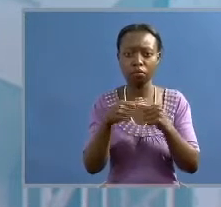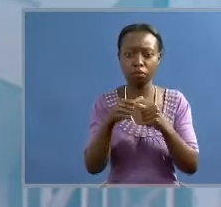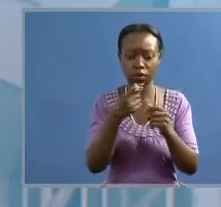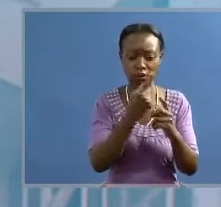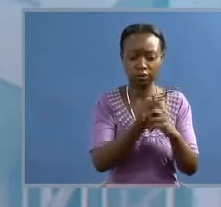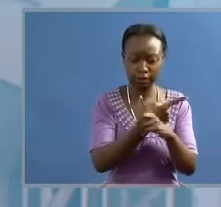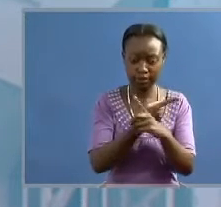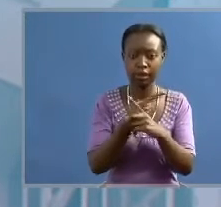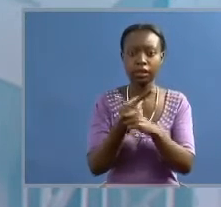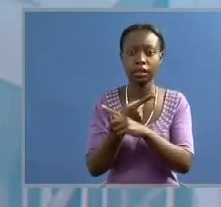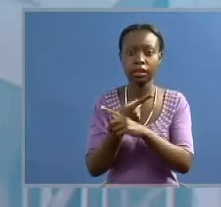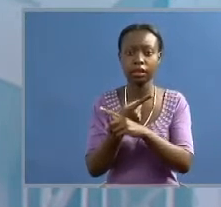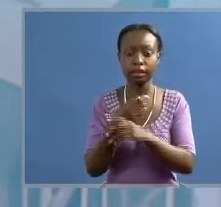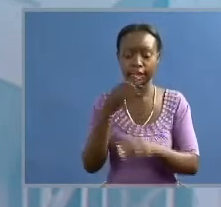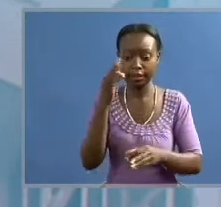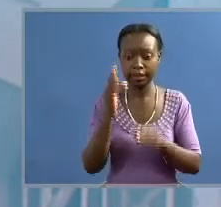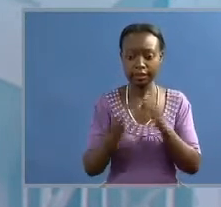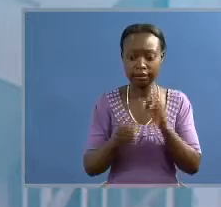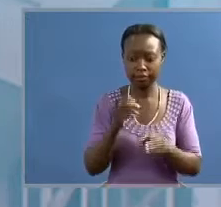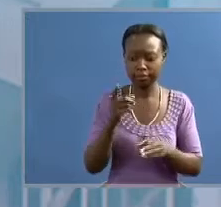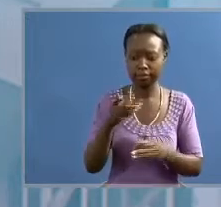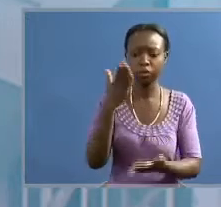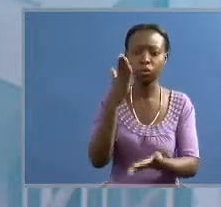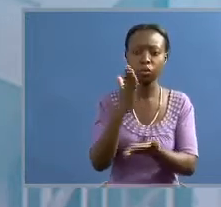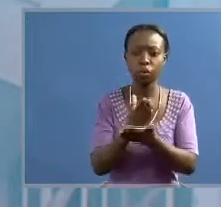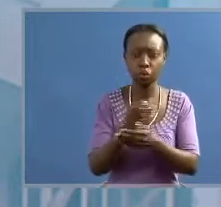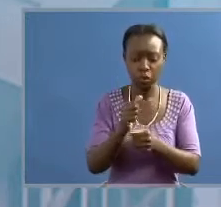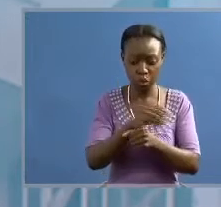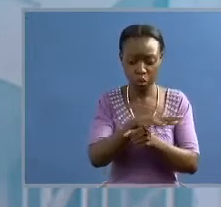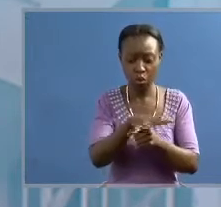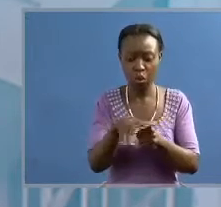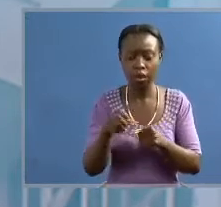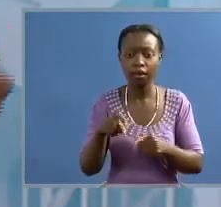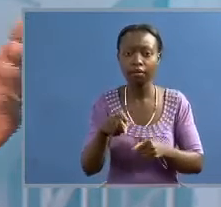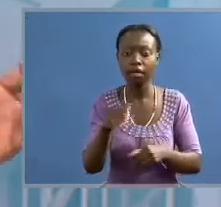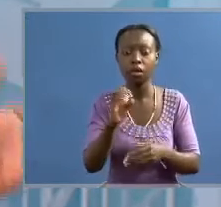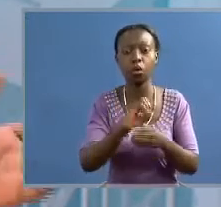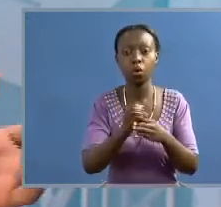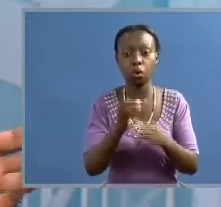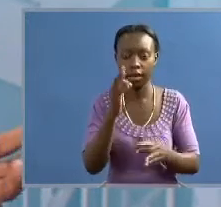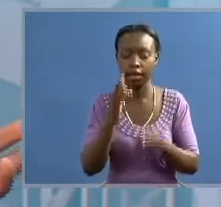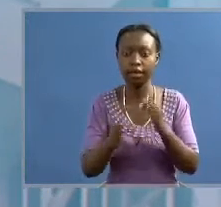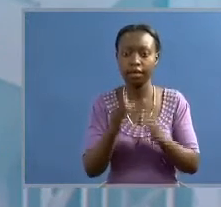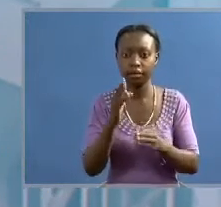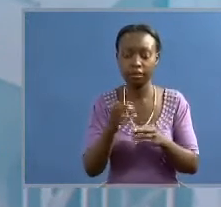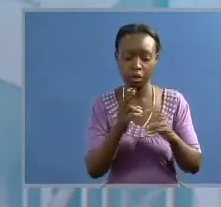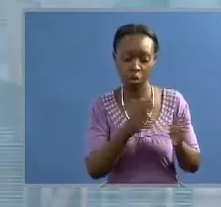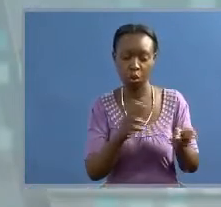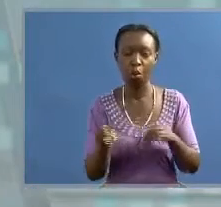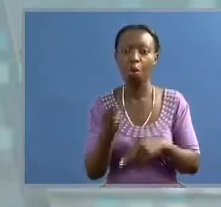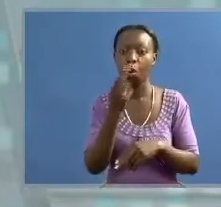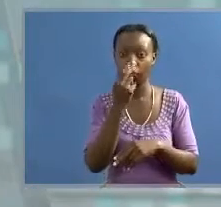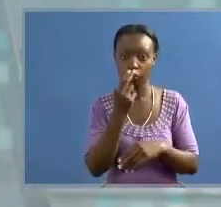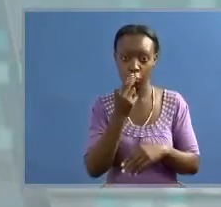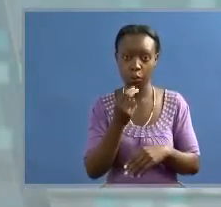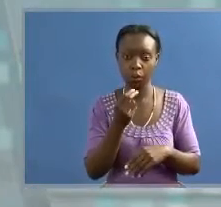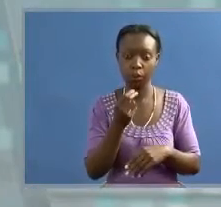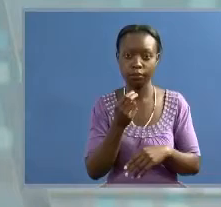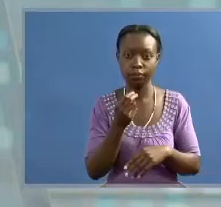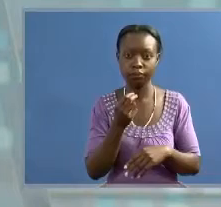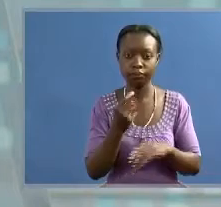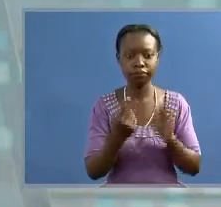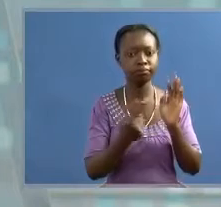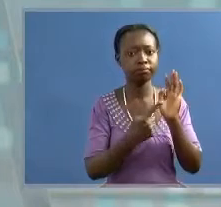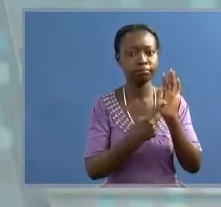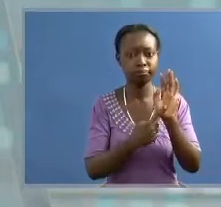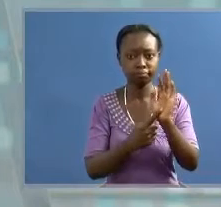differentiating as to whether it is coronavirus or whether it is regular flu. Right. The symptoms tend